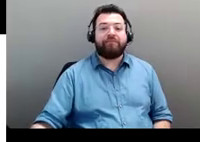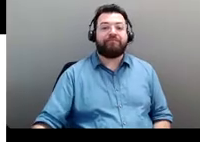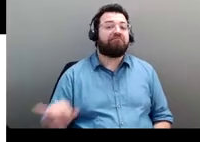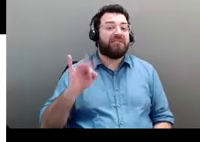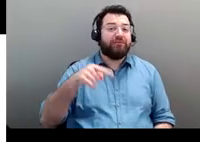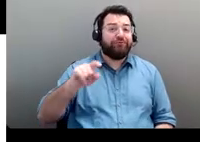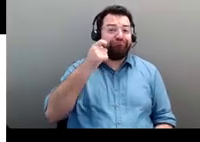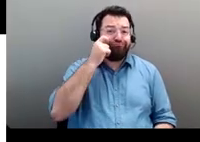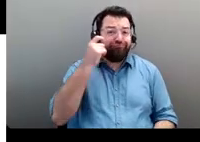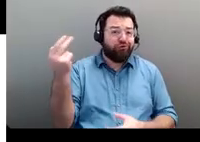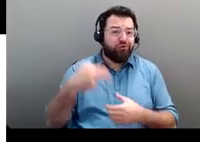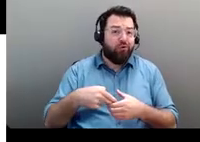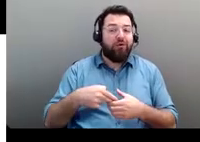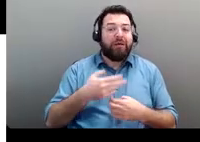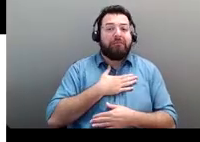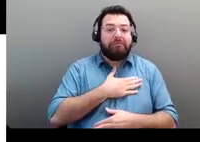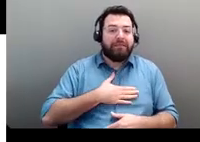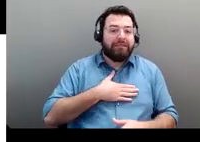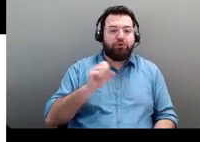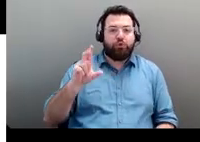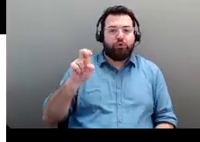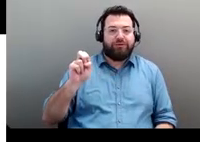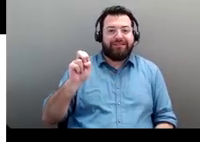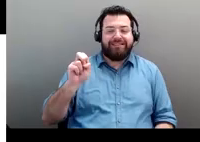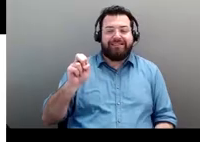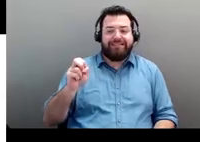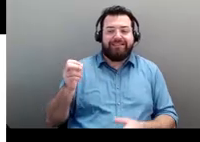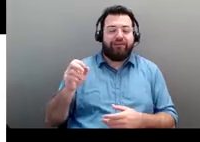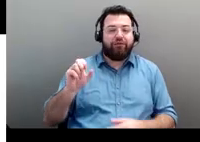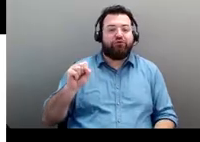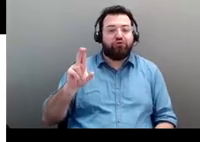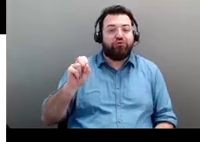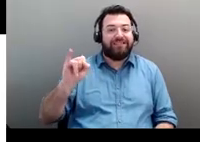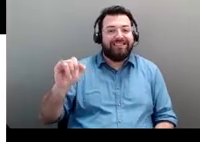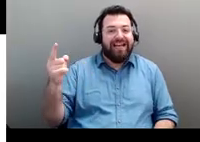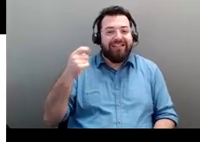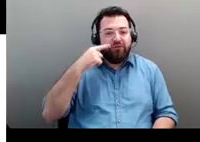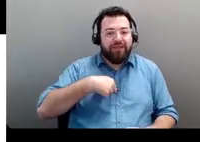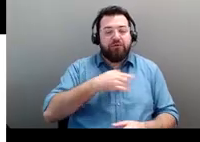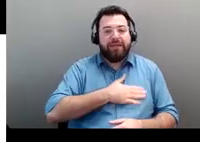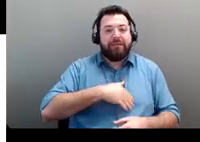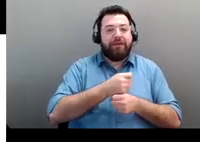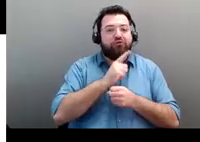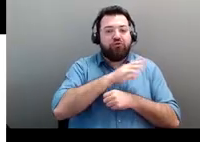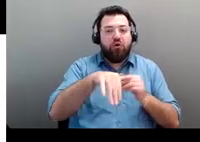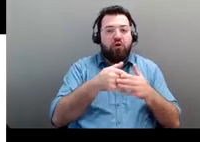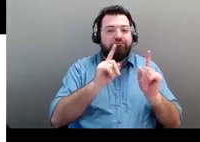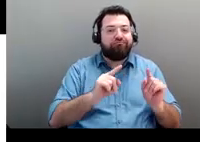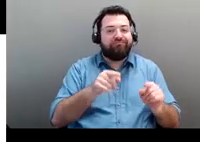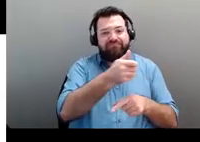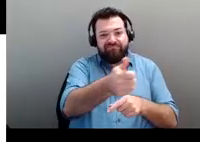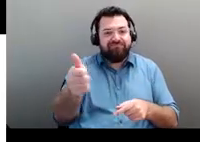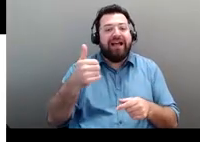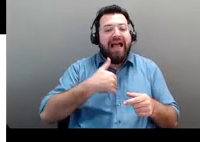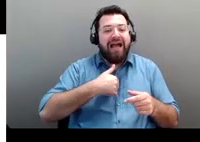just wanted to make sure that you have your first and last name, and so it can't be iPhone 47